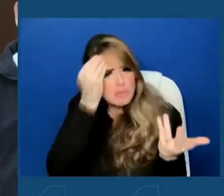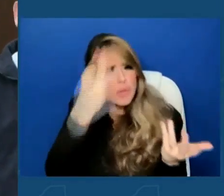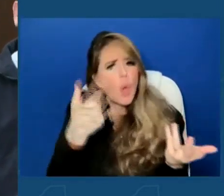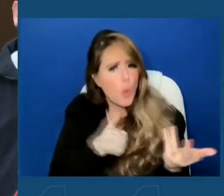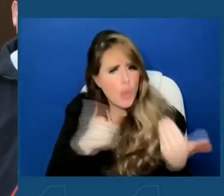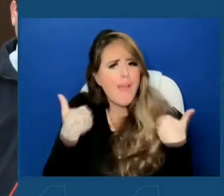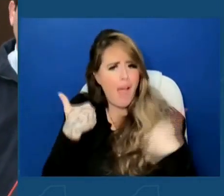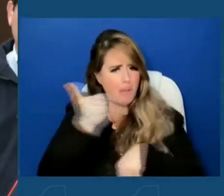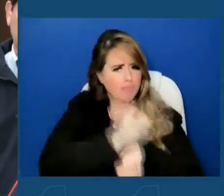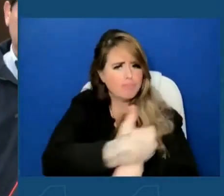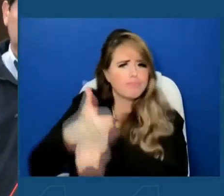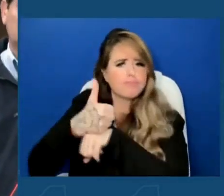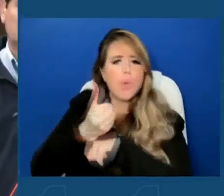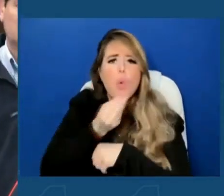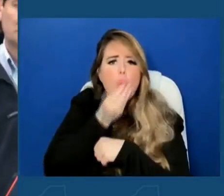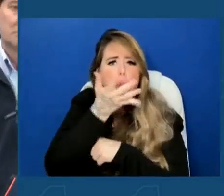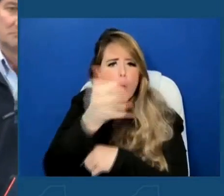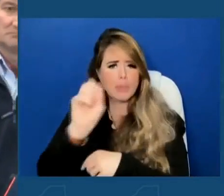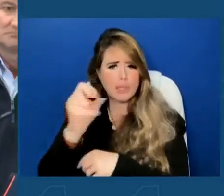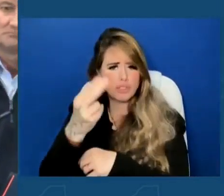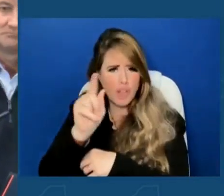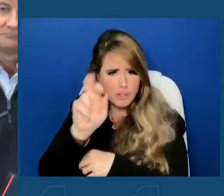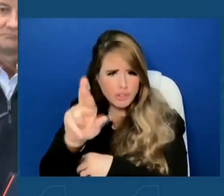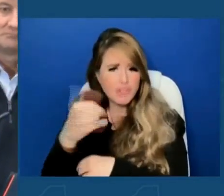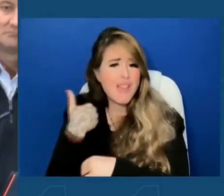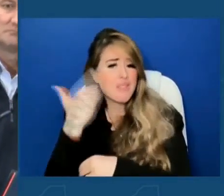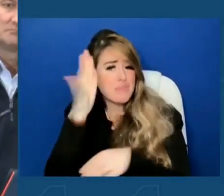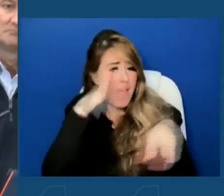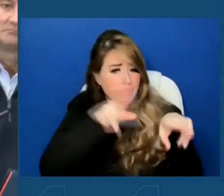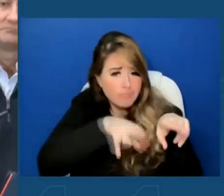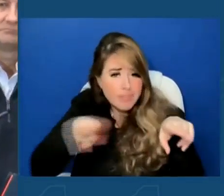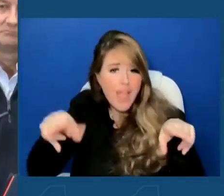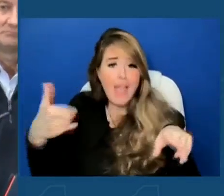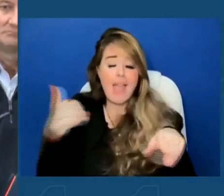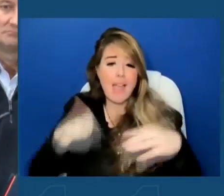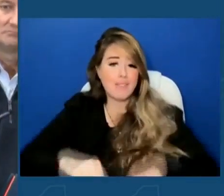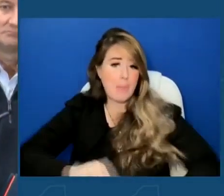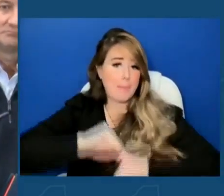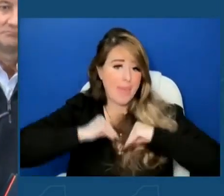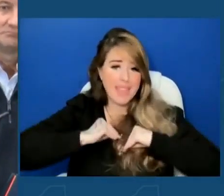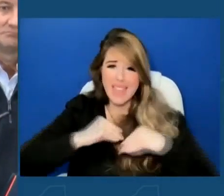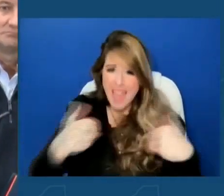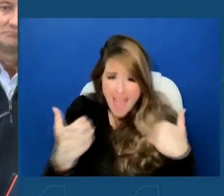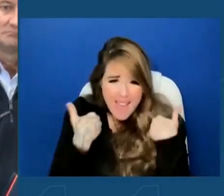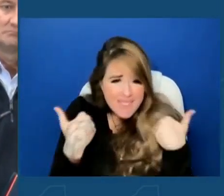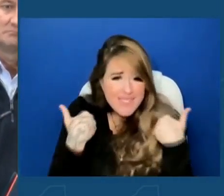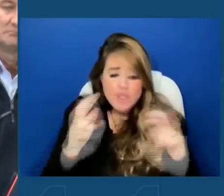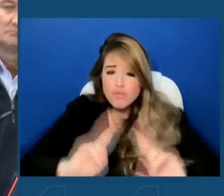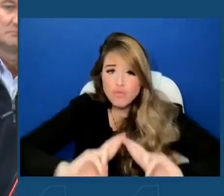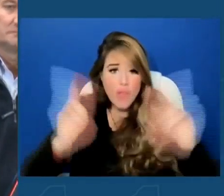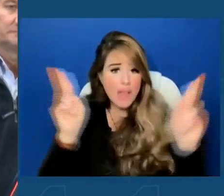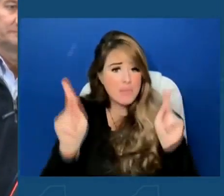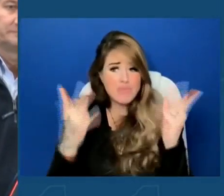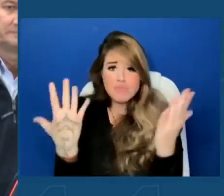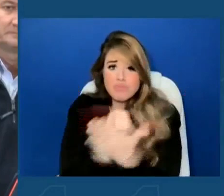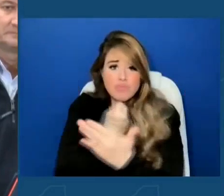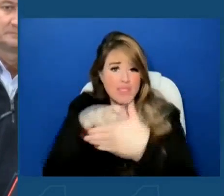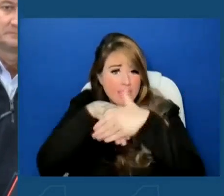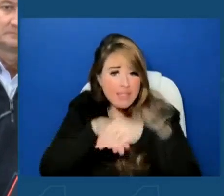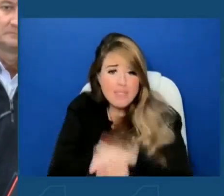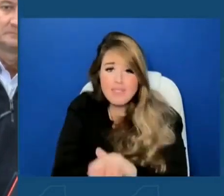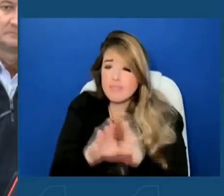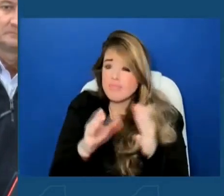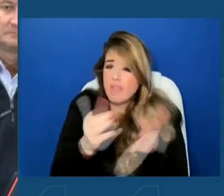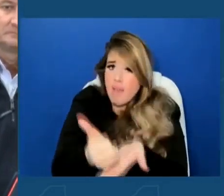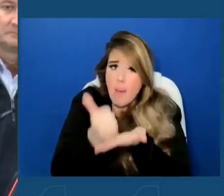stood up. We had plenty of cots and blankets. And so people are taking advantage of this, something that, again, it's our